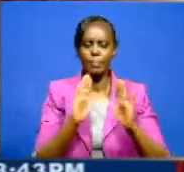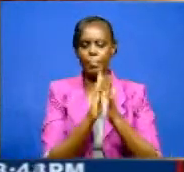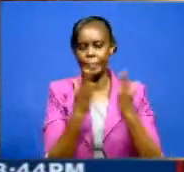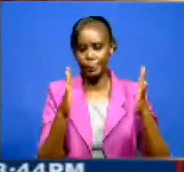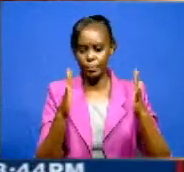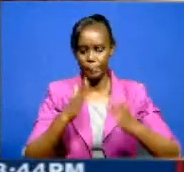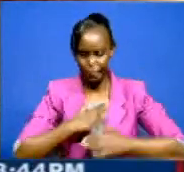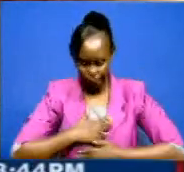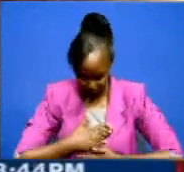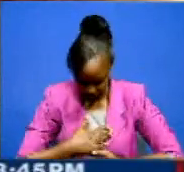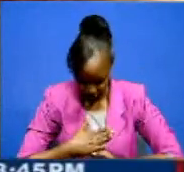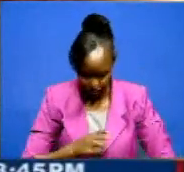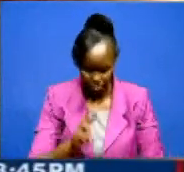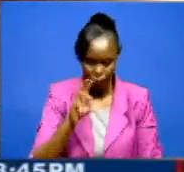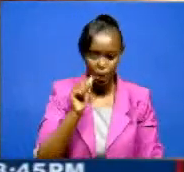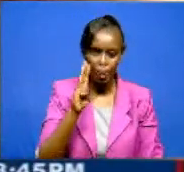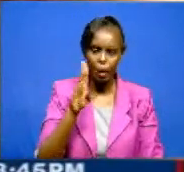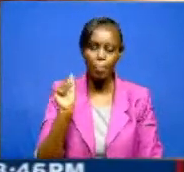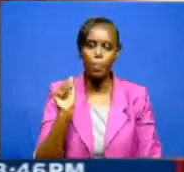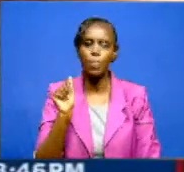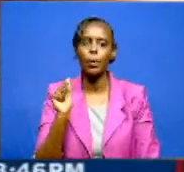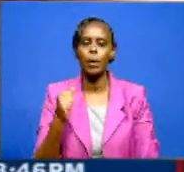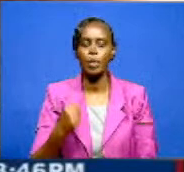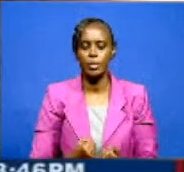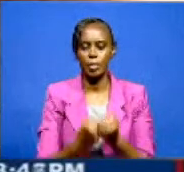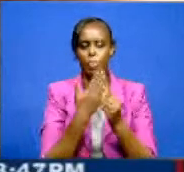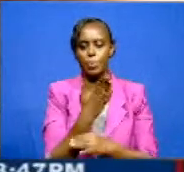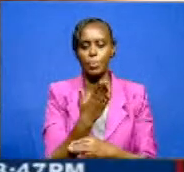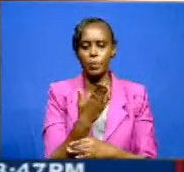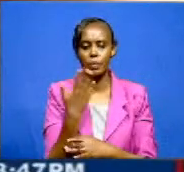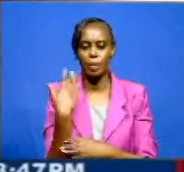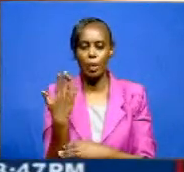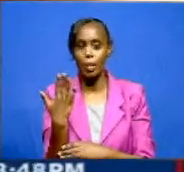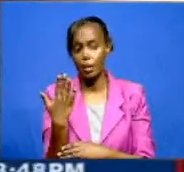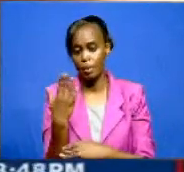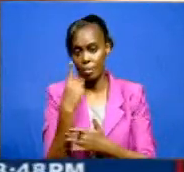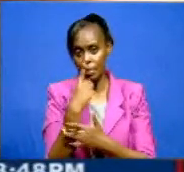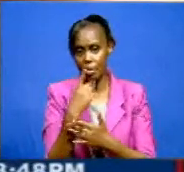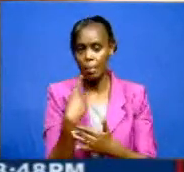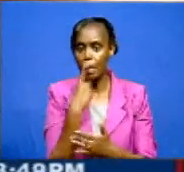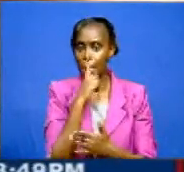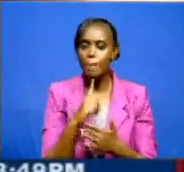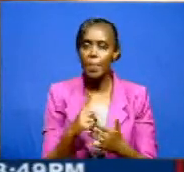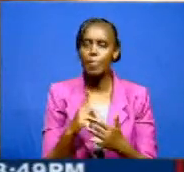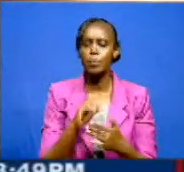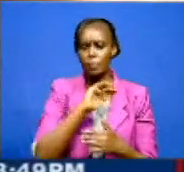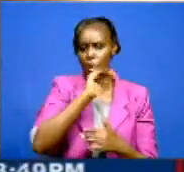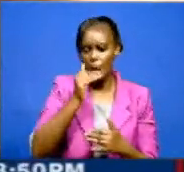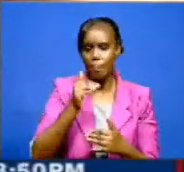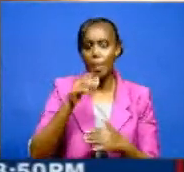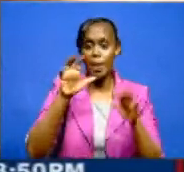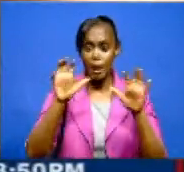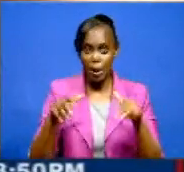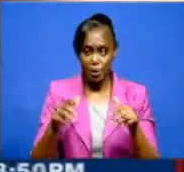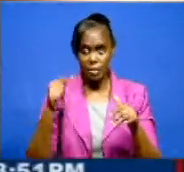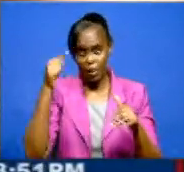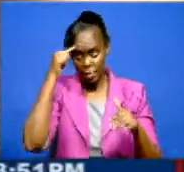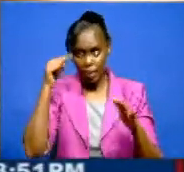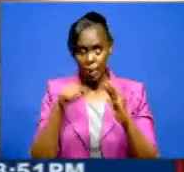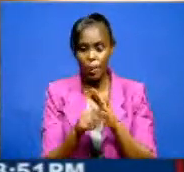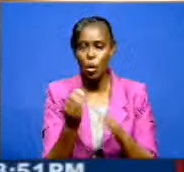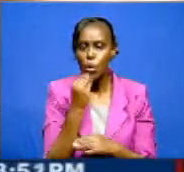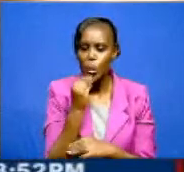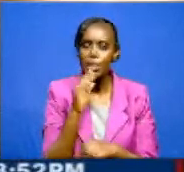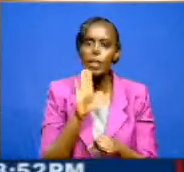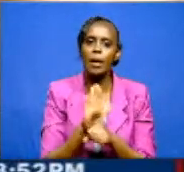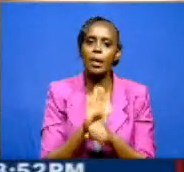can count on our full support. We don't grow much mung beans in Nairobi, but we're also thinking a lot of urban agriculture. We eat a lot of